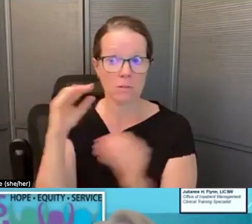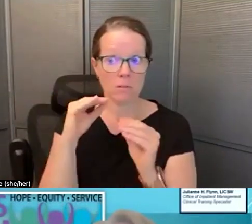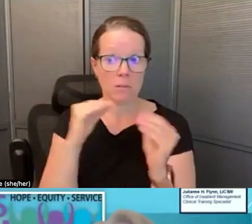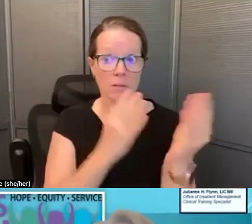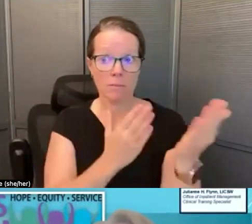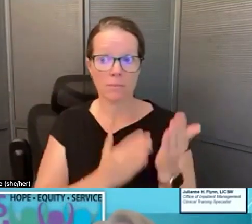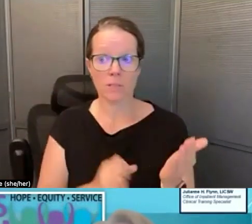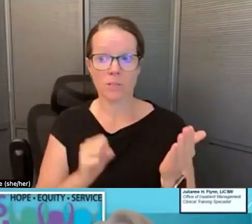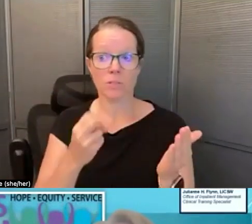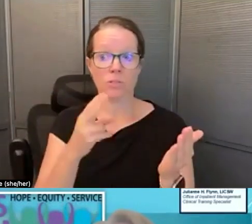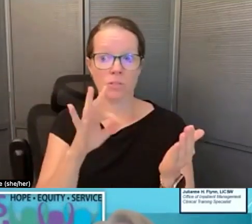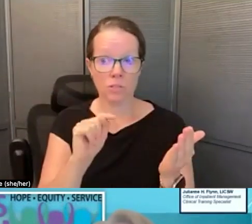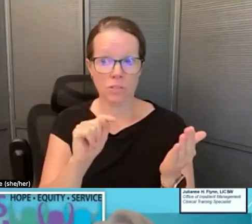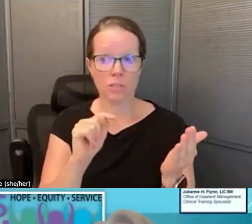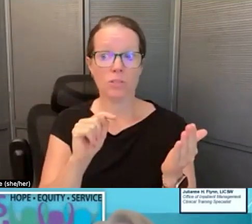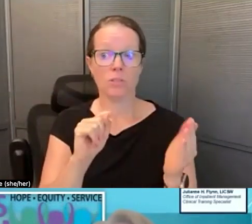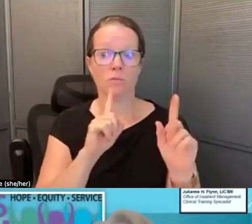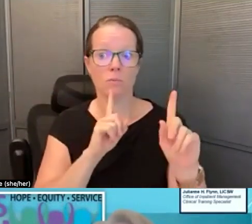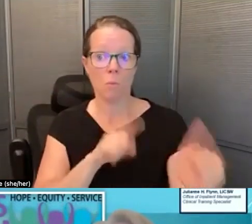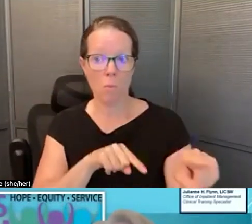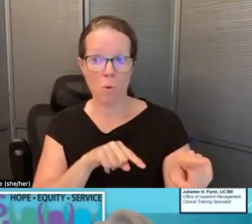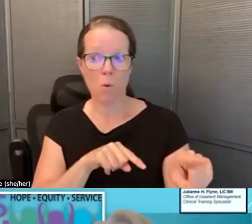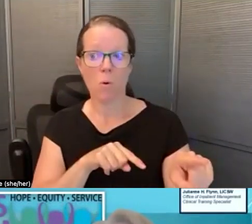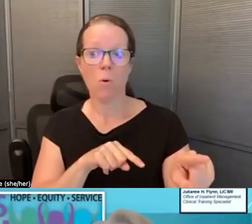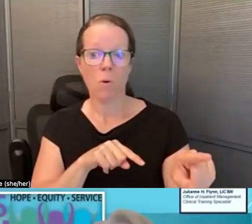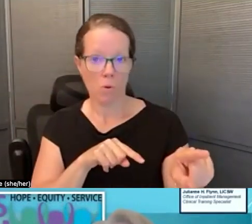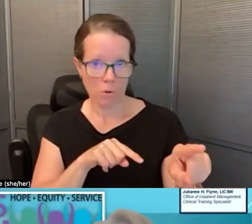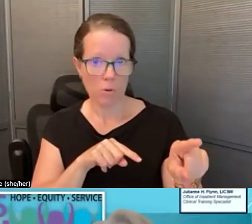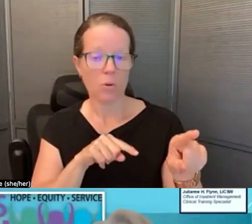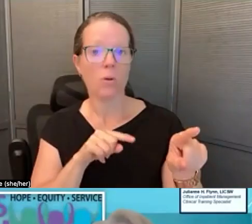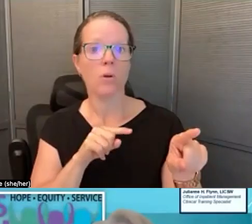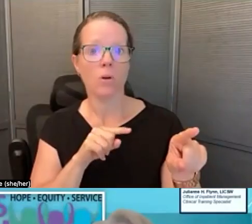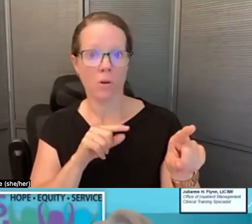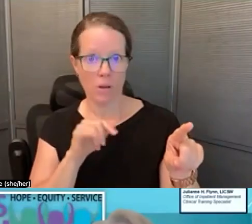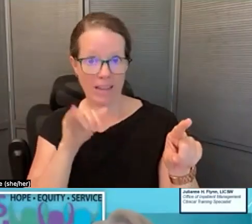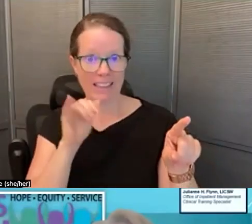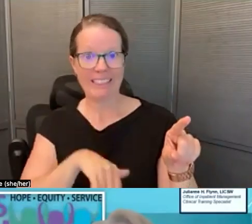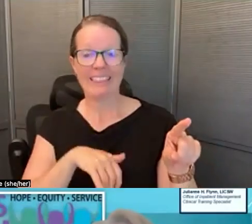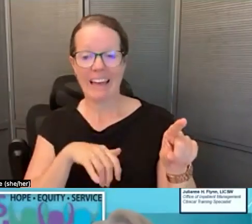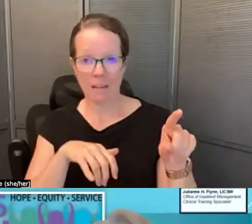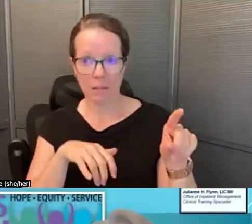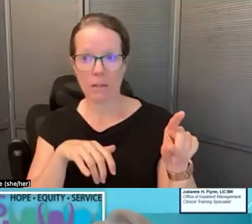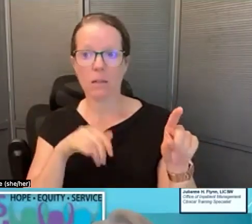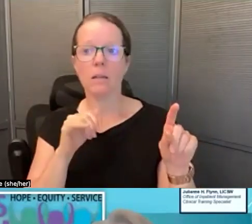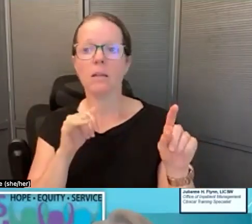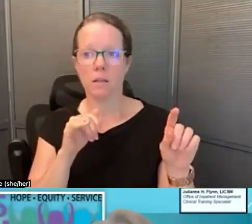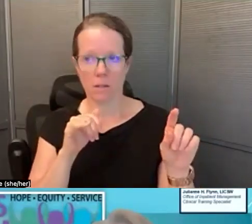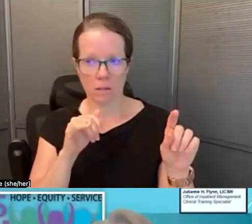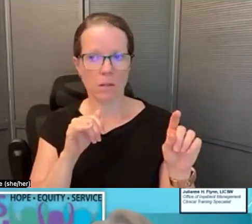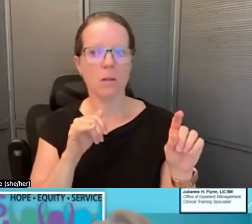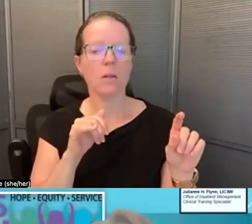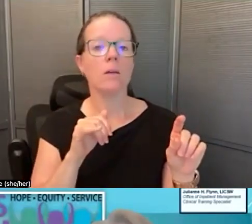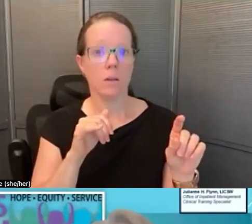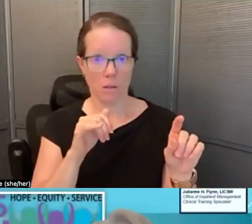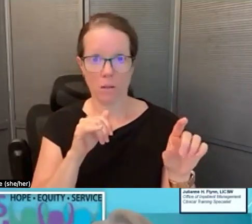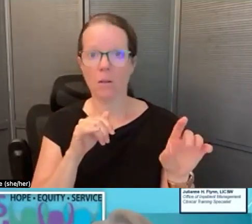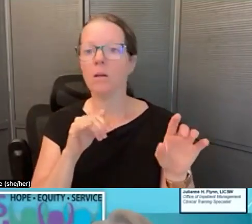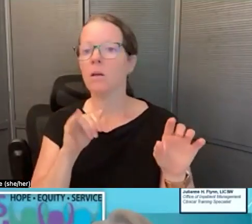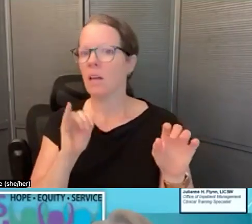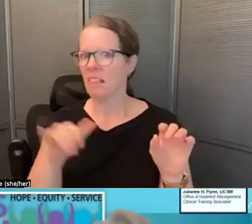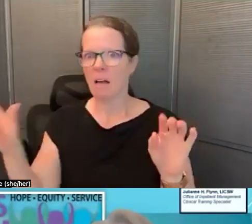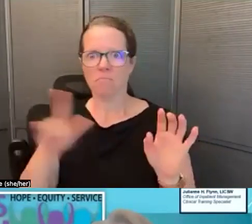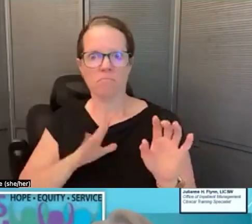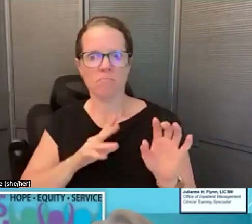very helpful, and everybody's like pretty much in the know, you know what I mean? That works. It just works. And I think